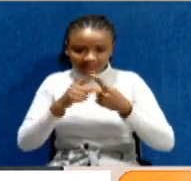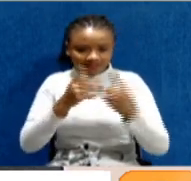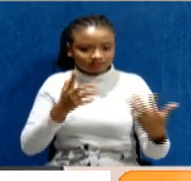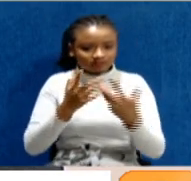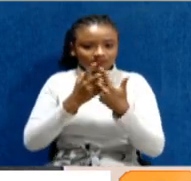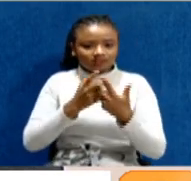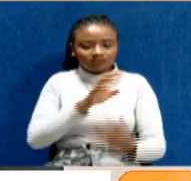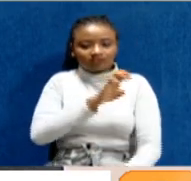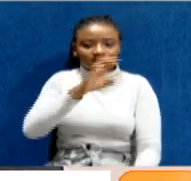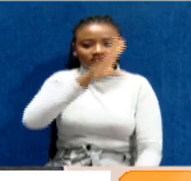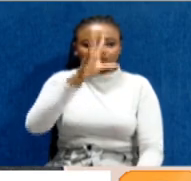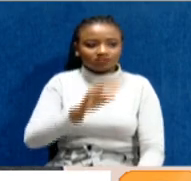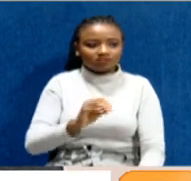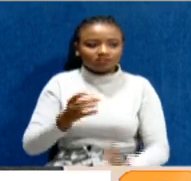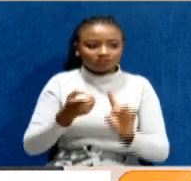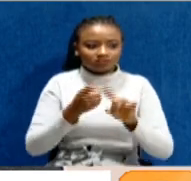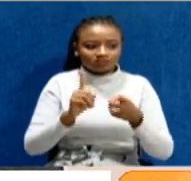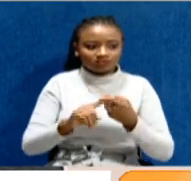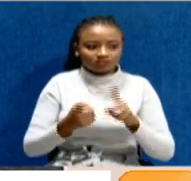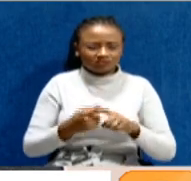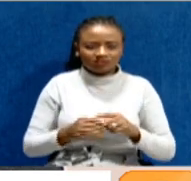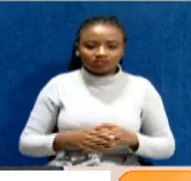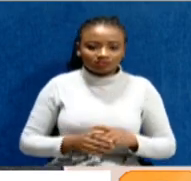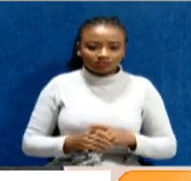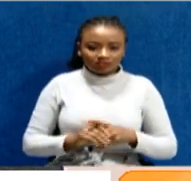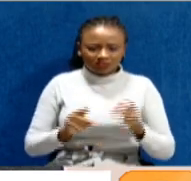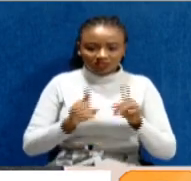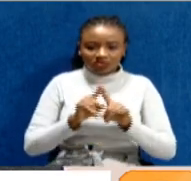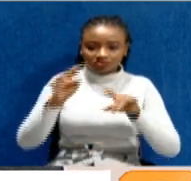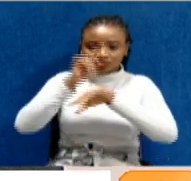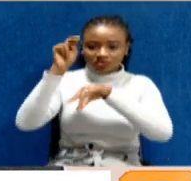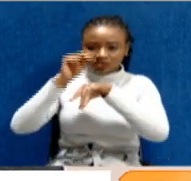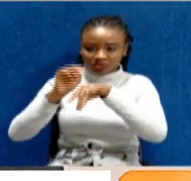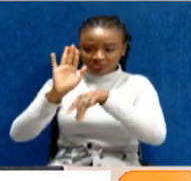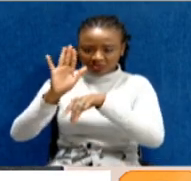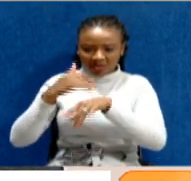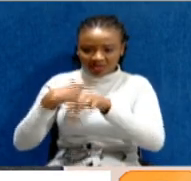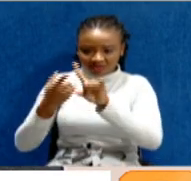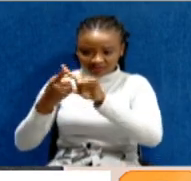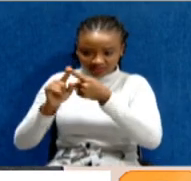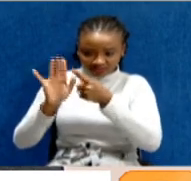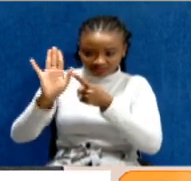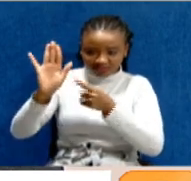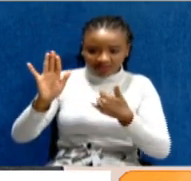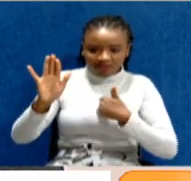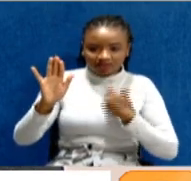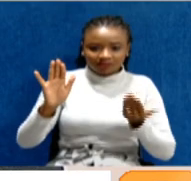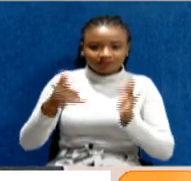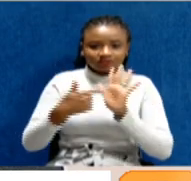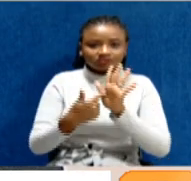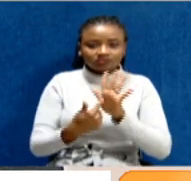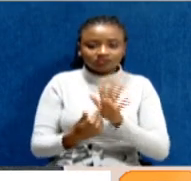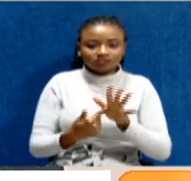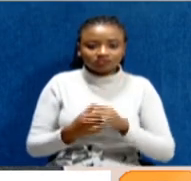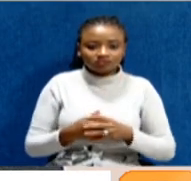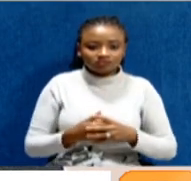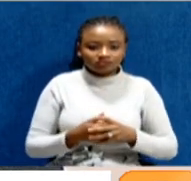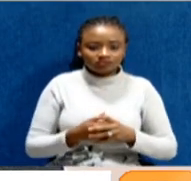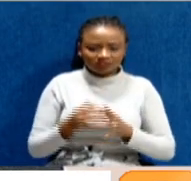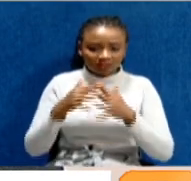Africa Organic Product Standards. And internationally, there are also some standards that are also there. For example, for you, for